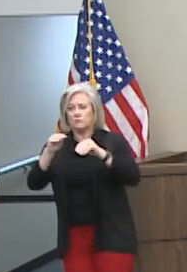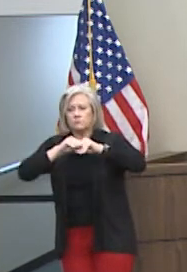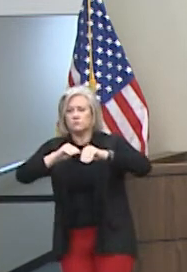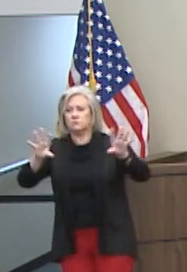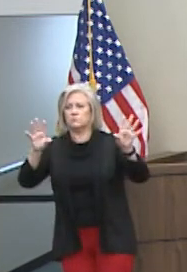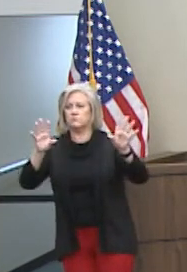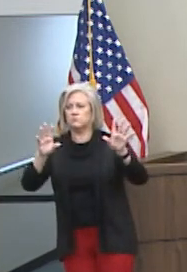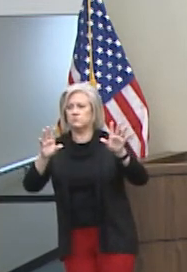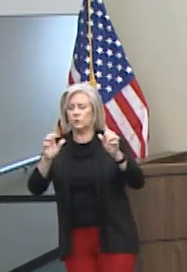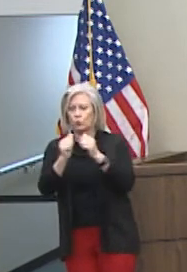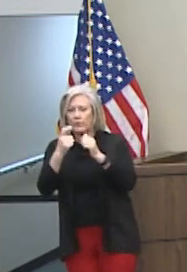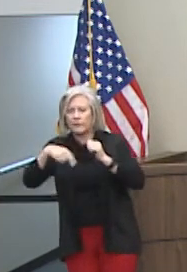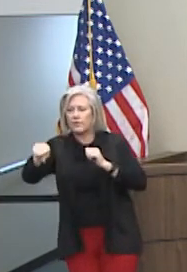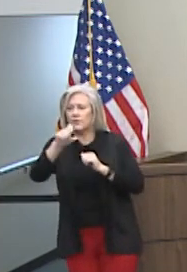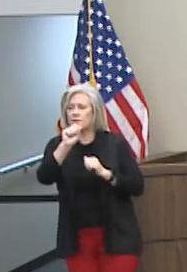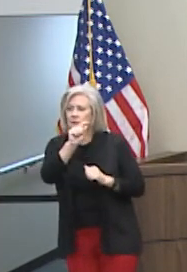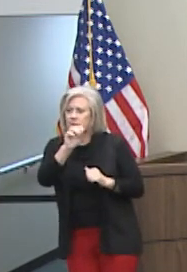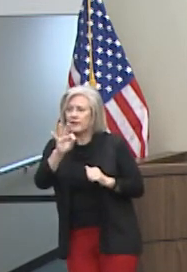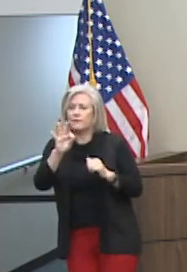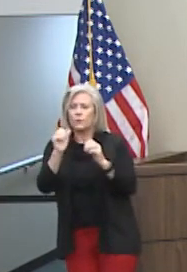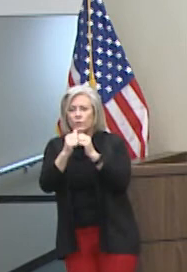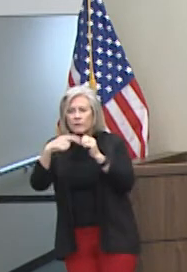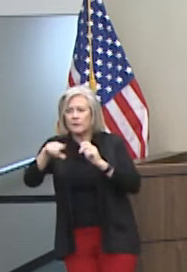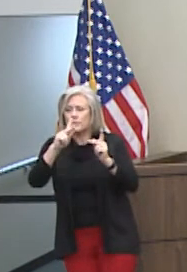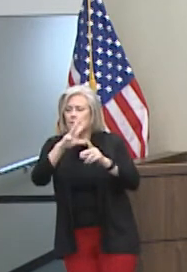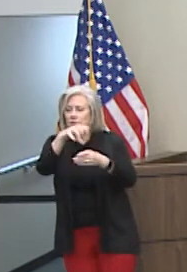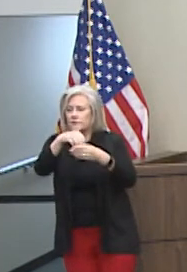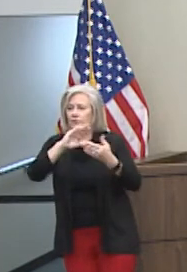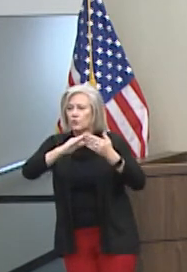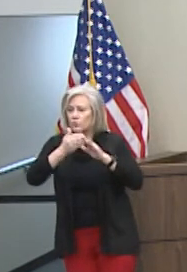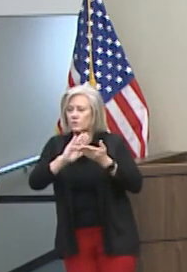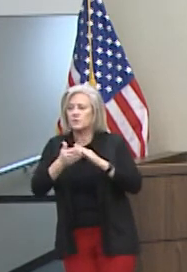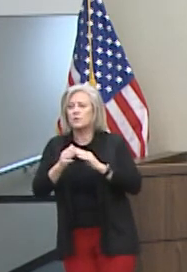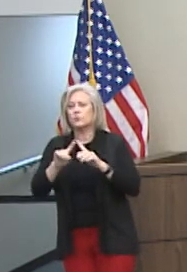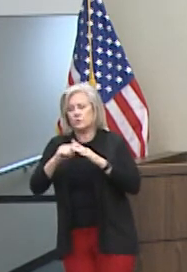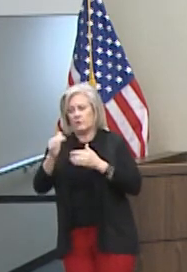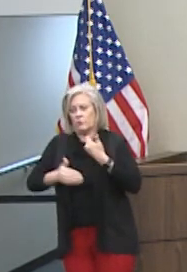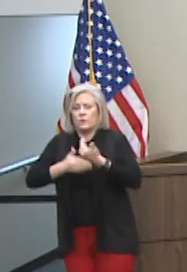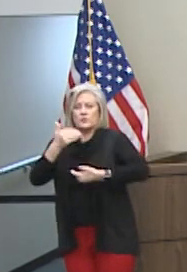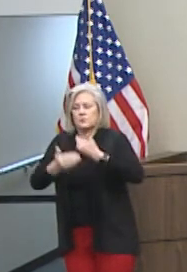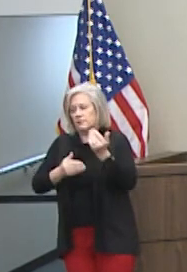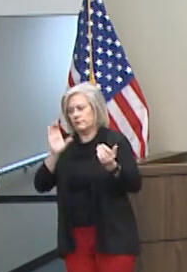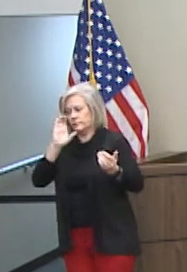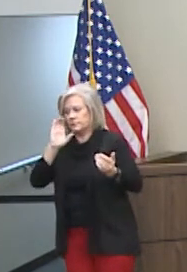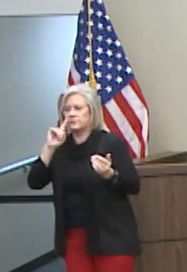to our staff, and we will begin that process. And